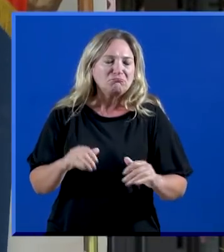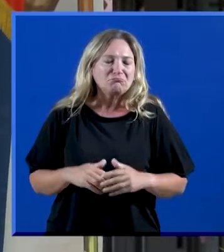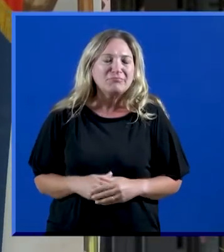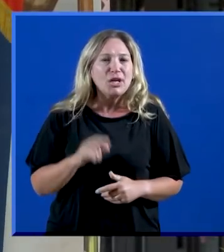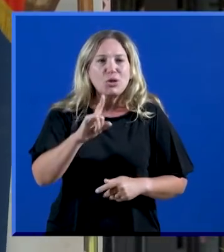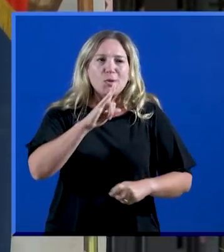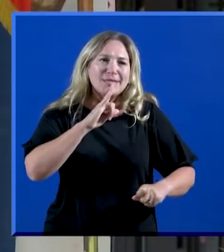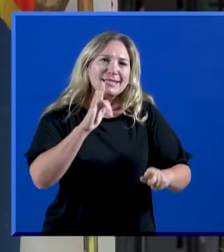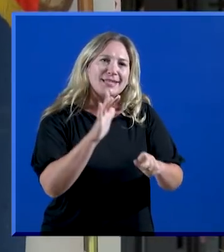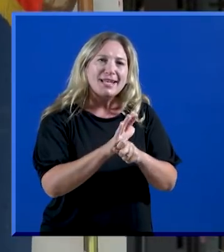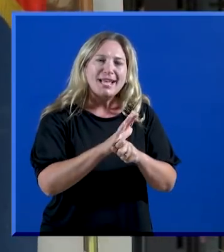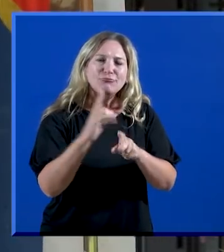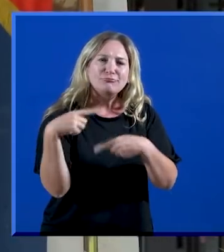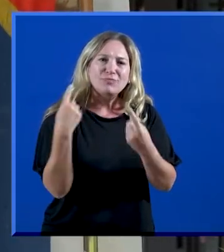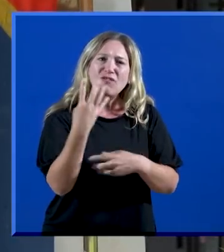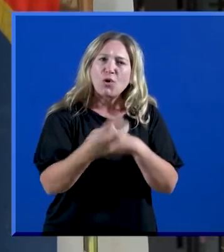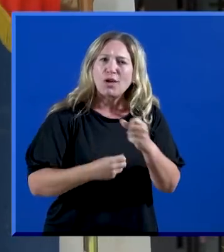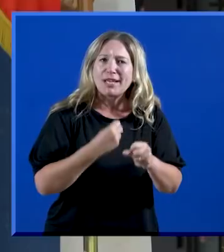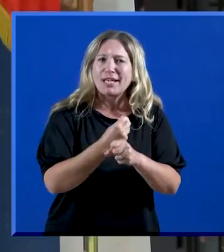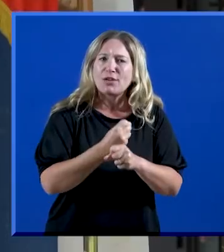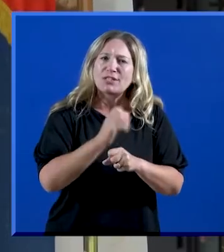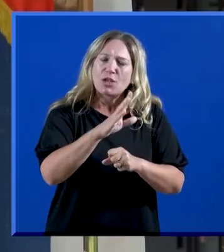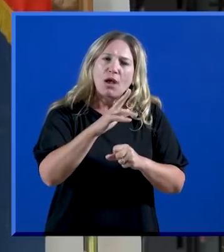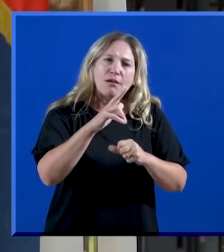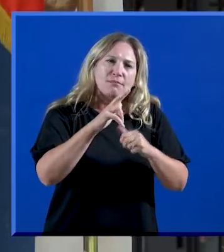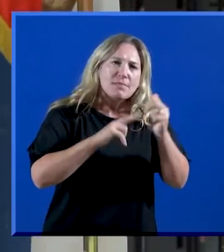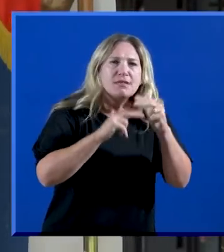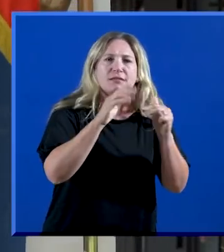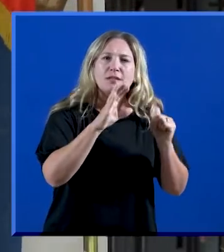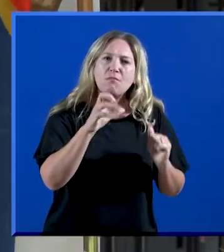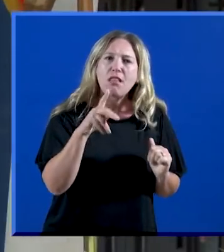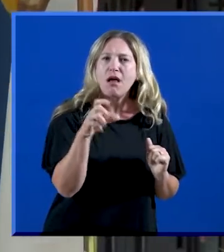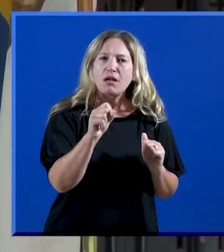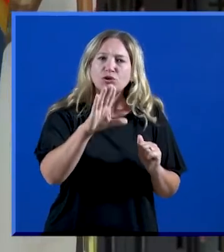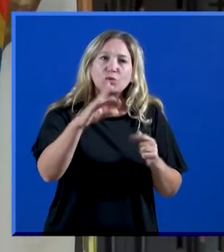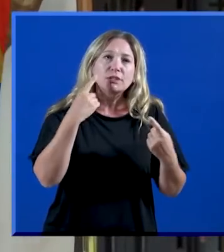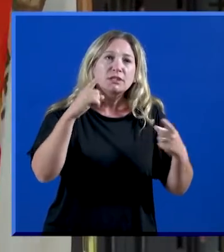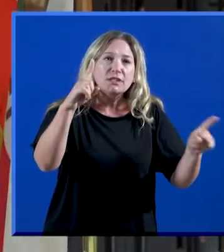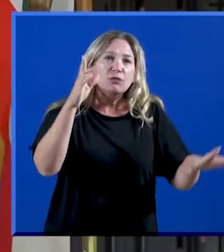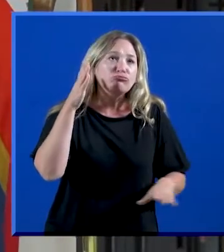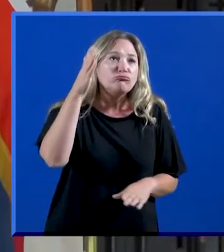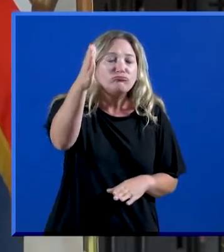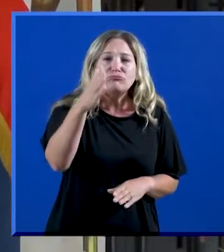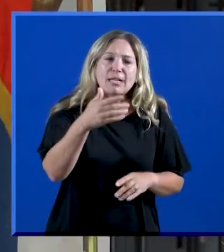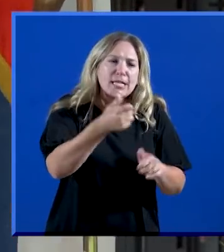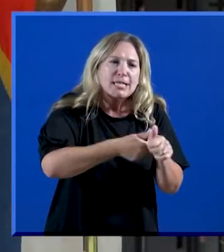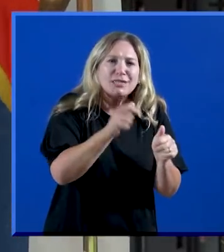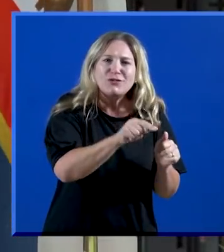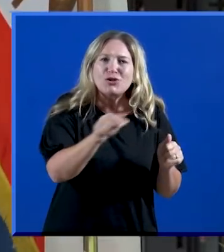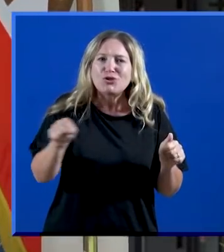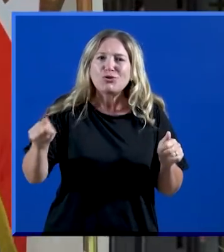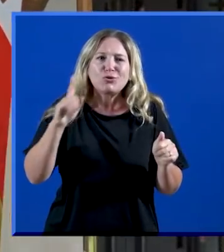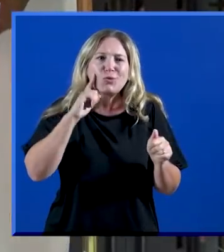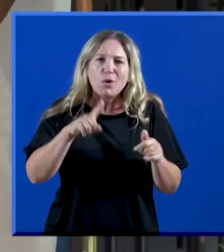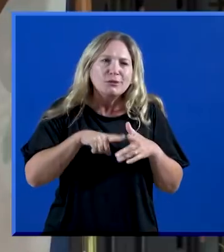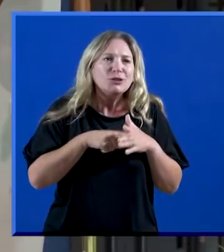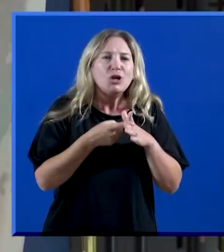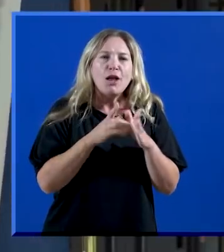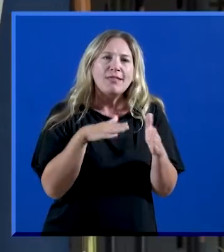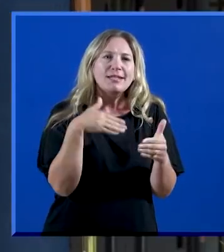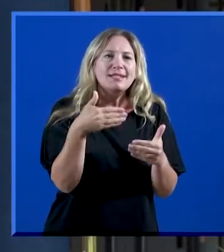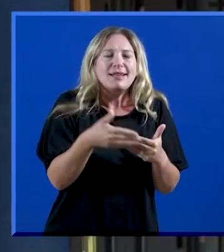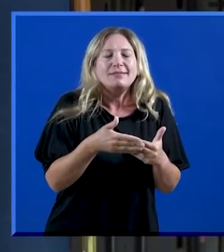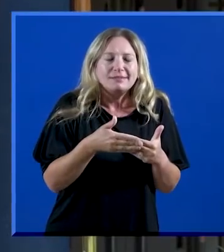Your dedication over the past 4 years are the building blocks to the success you'll enjoy as each of you begin your next phase of